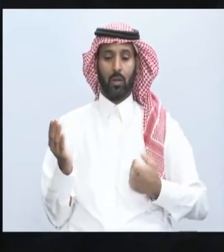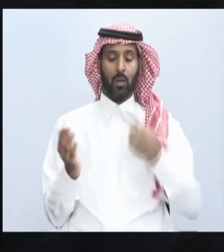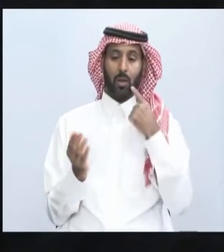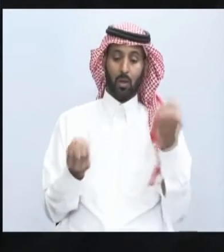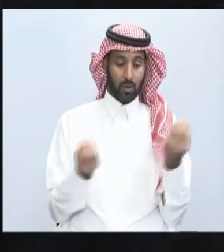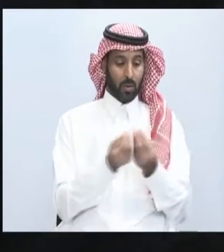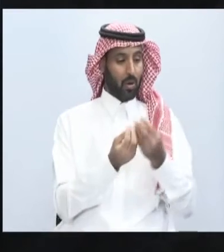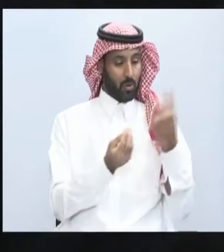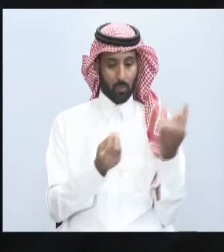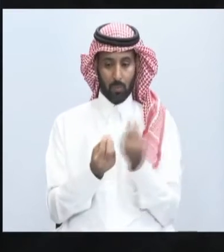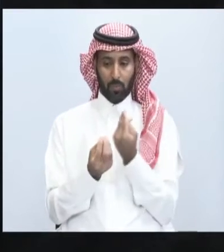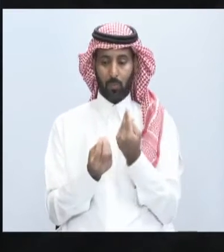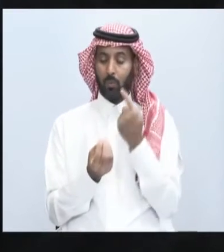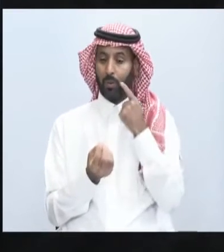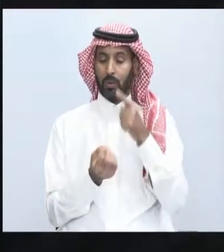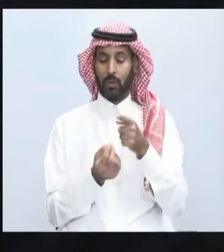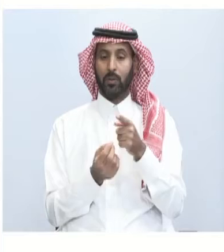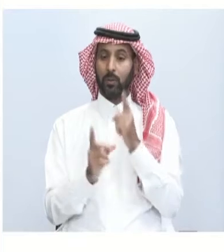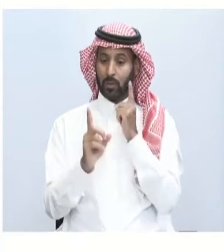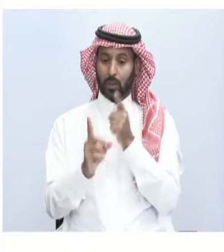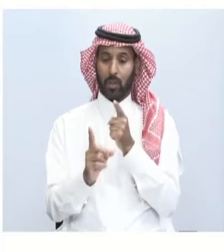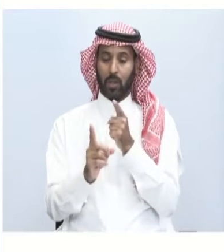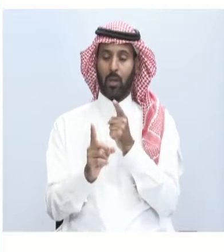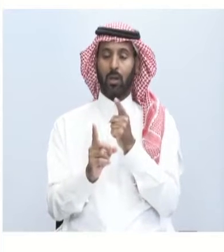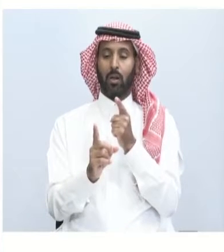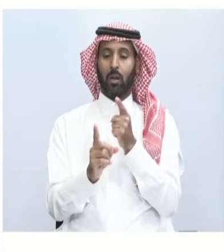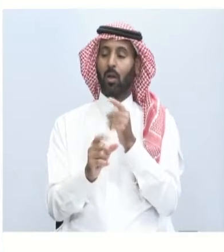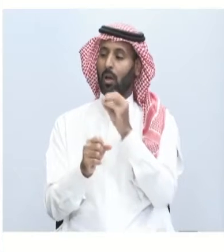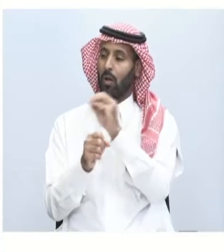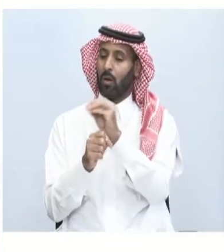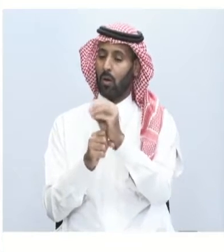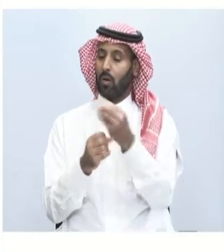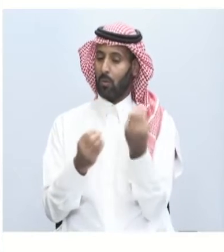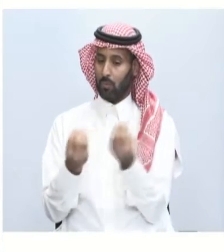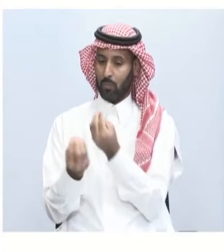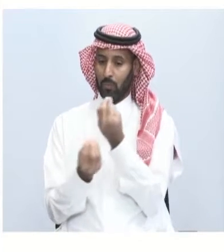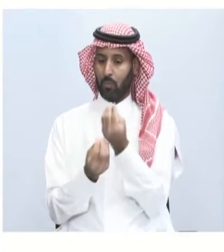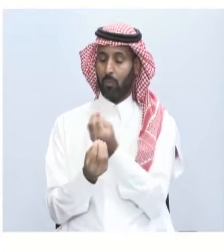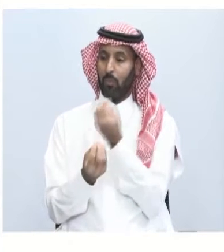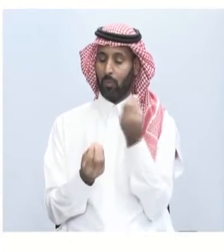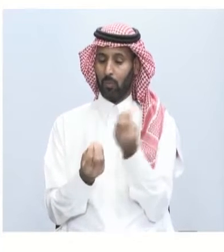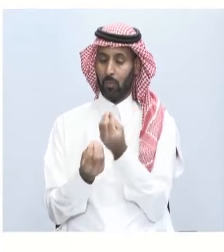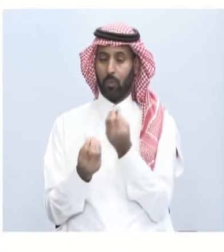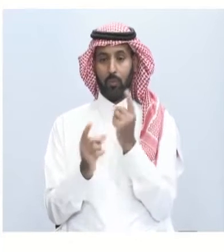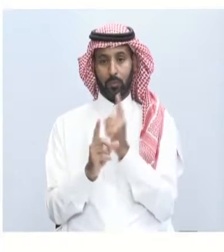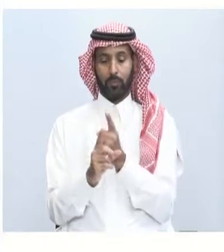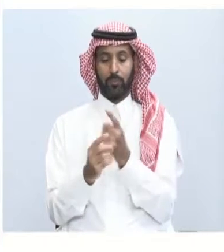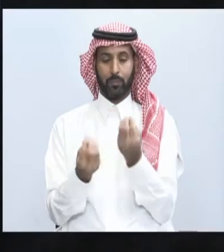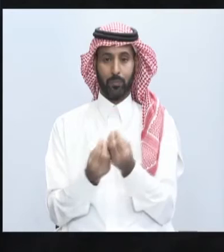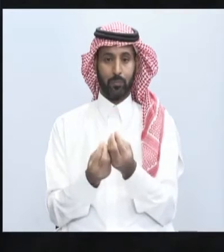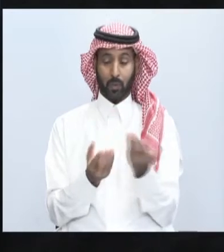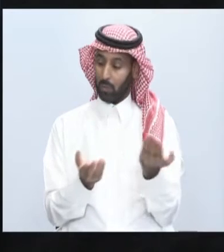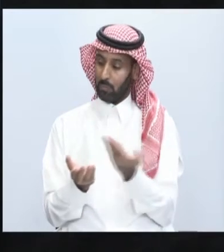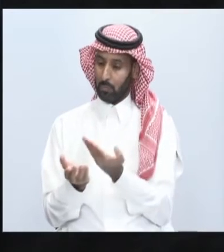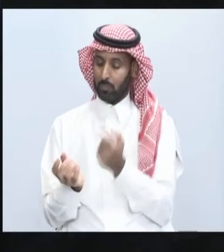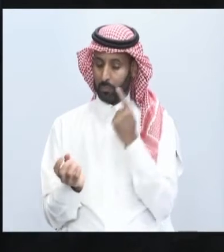guide. And this tour guide usually give us a tour inside the museum. For example,